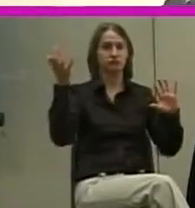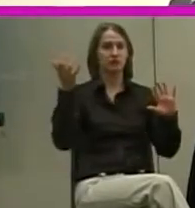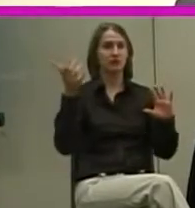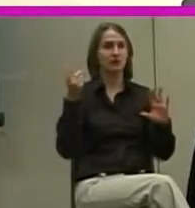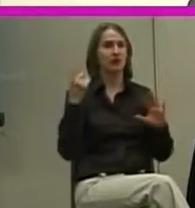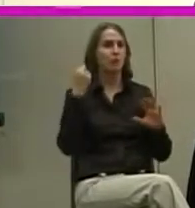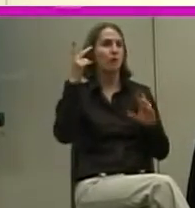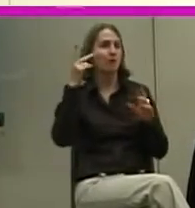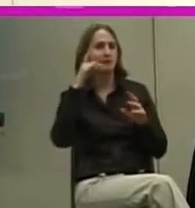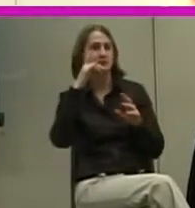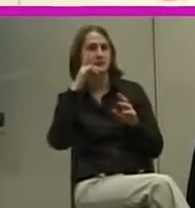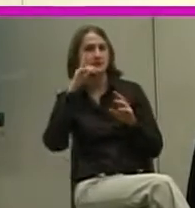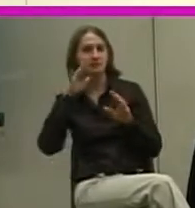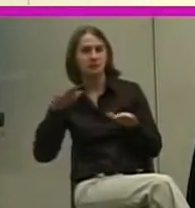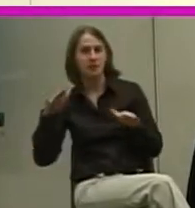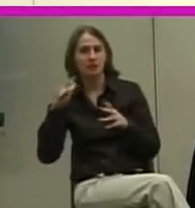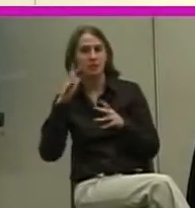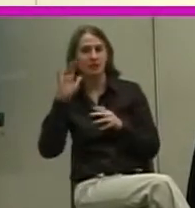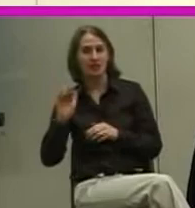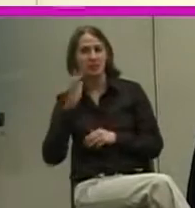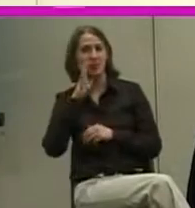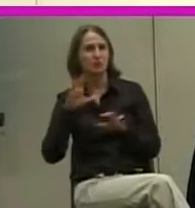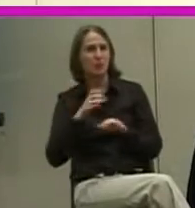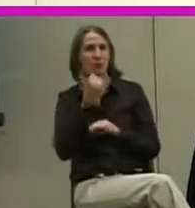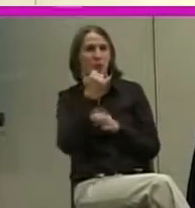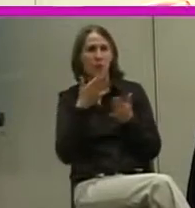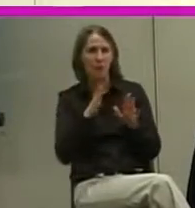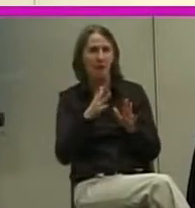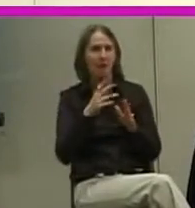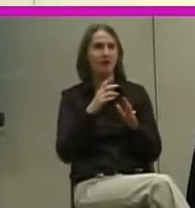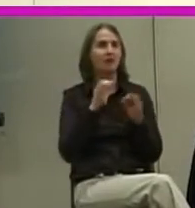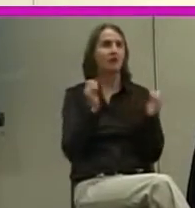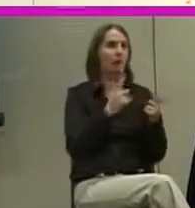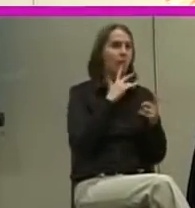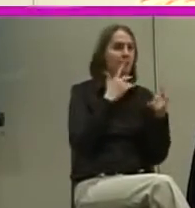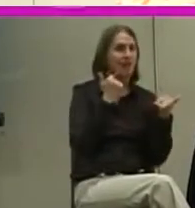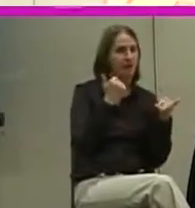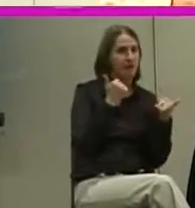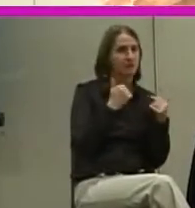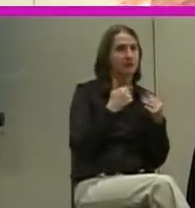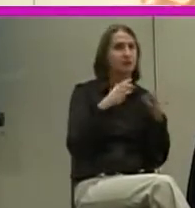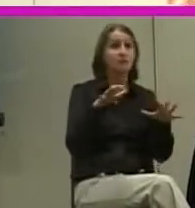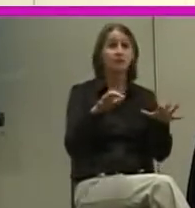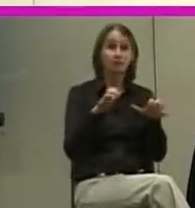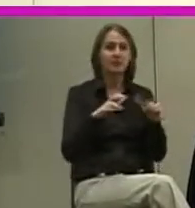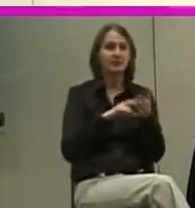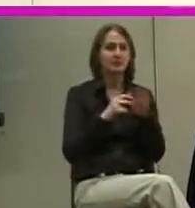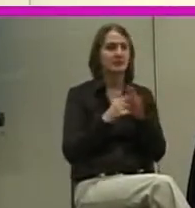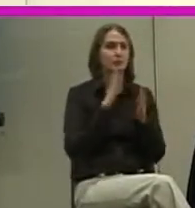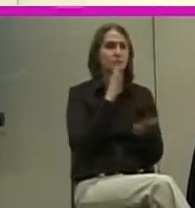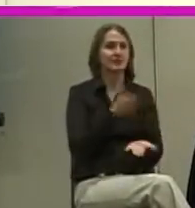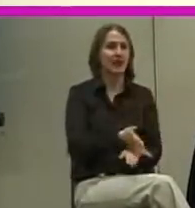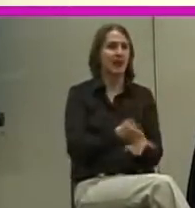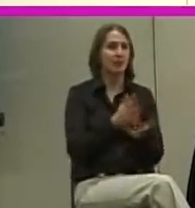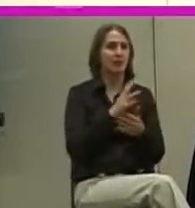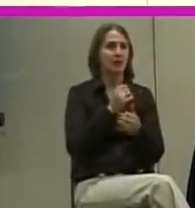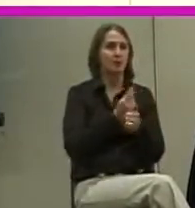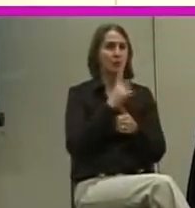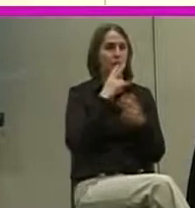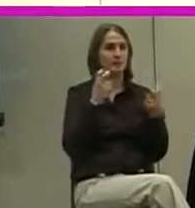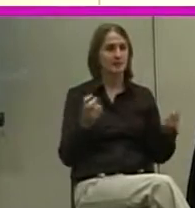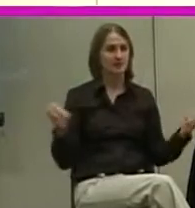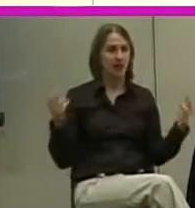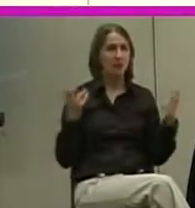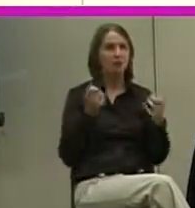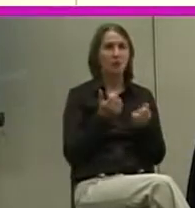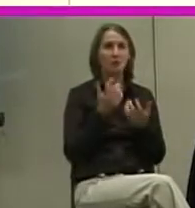else to laugh. And we want the freeze rule that we know the role play's over and everybody goes and sits down, that you have to have that way to kind of safety it when